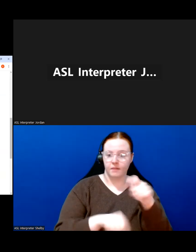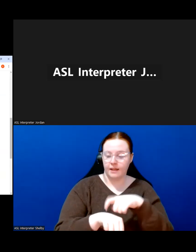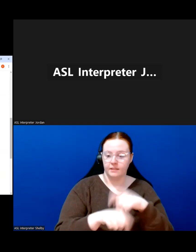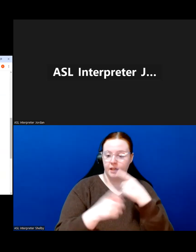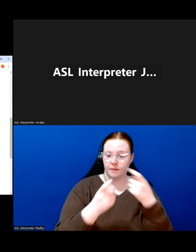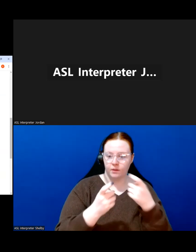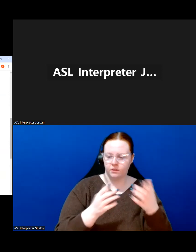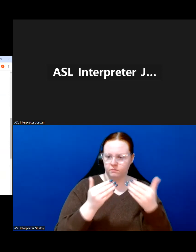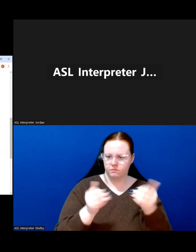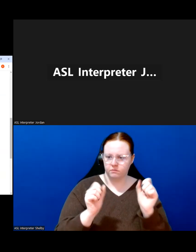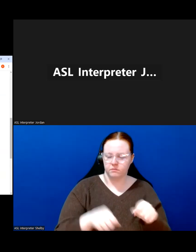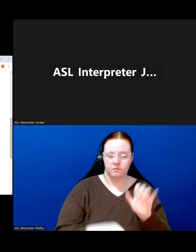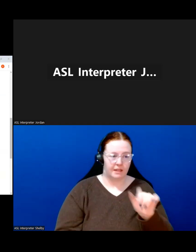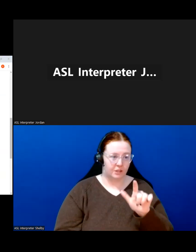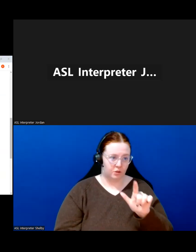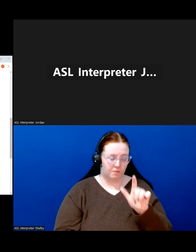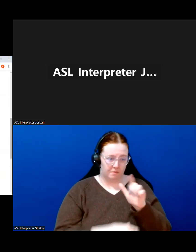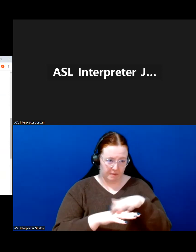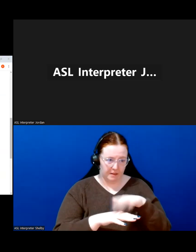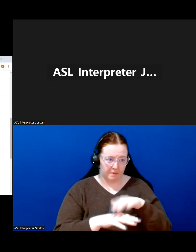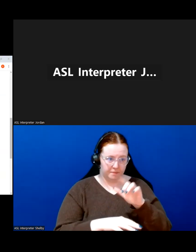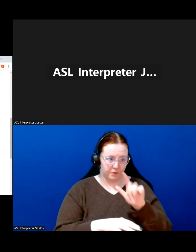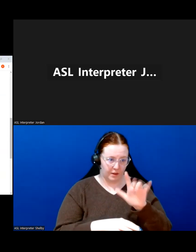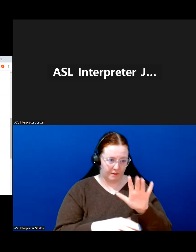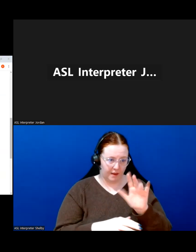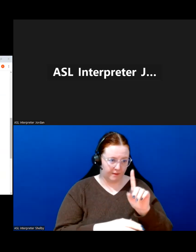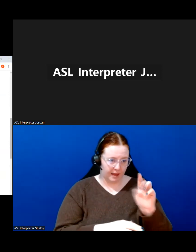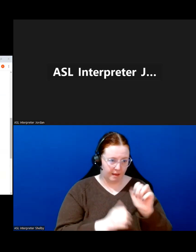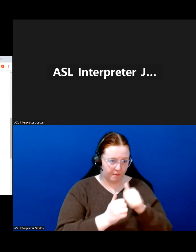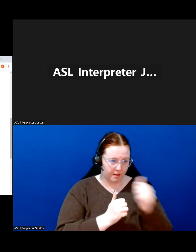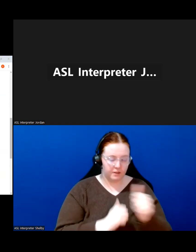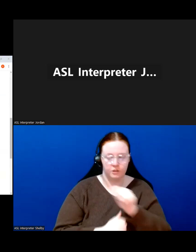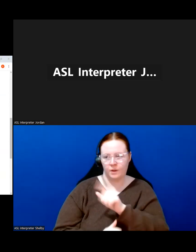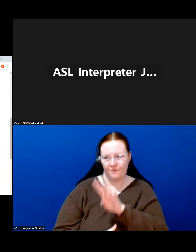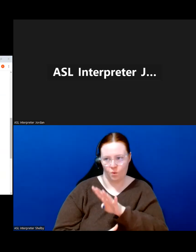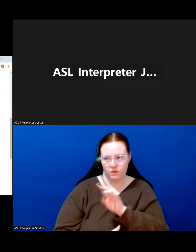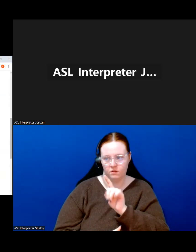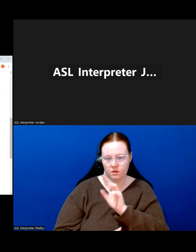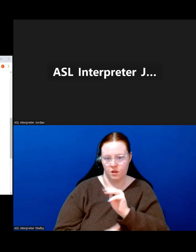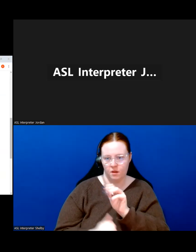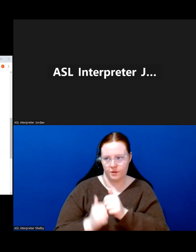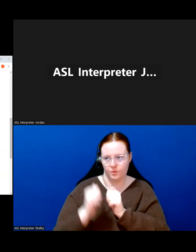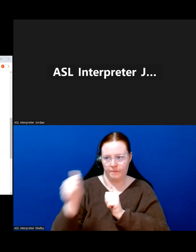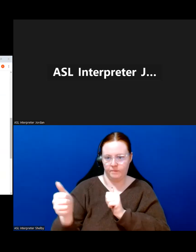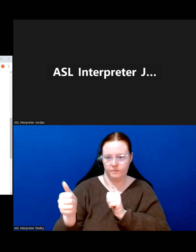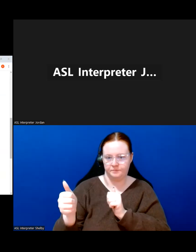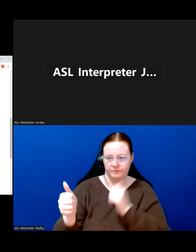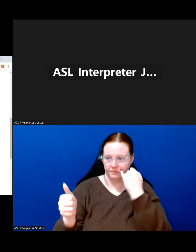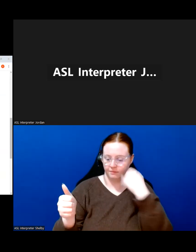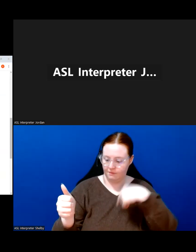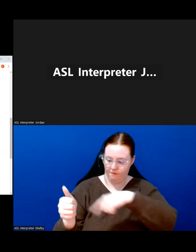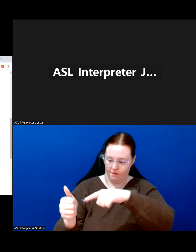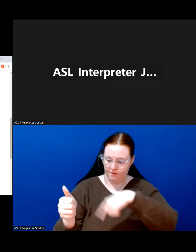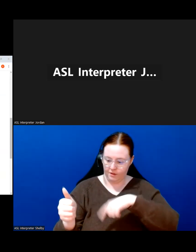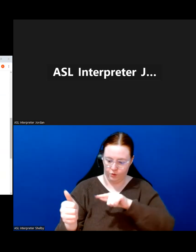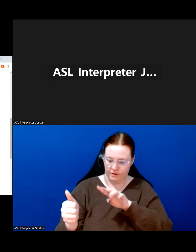And that's 25 kilometers away. 24 kilometers away. 24. So you have to be 24 kilometers to be eligible for